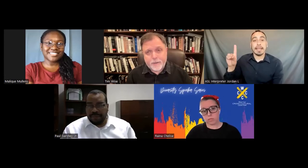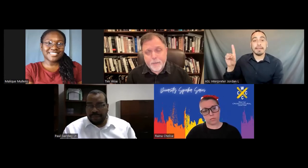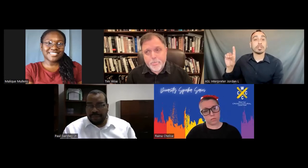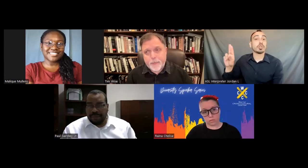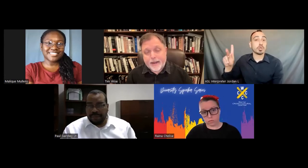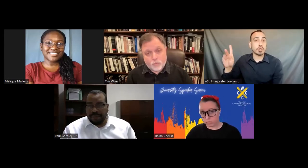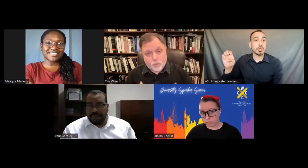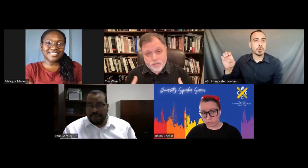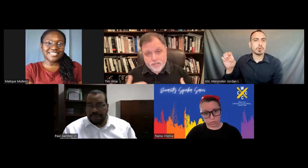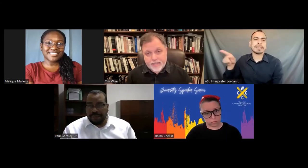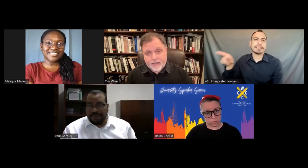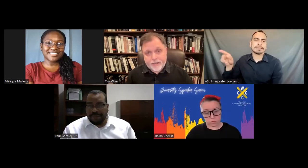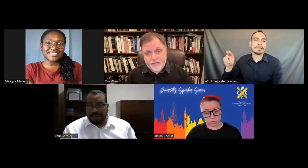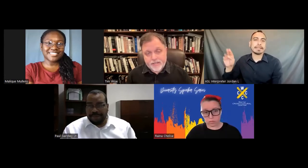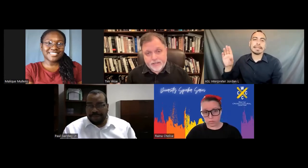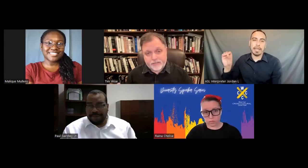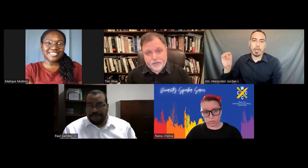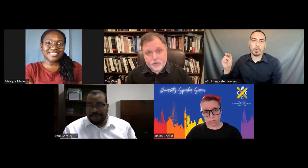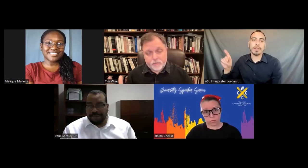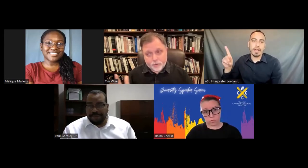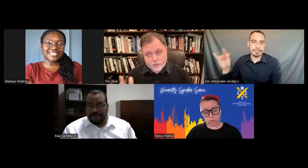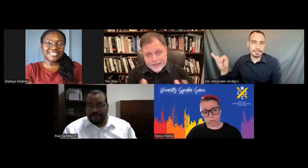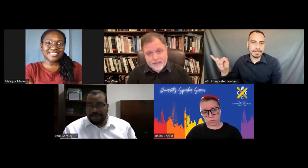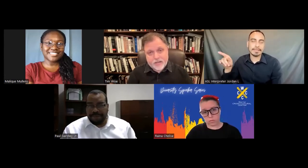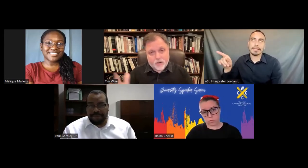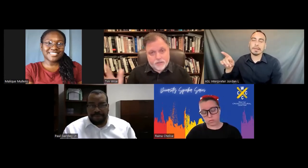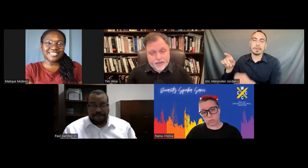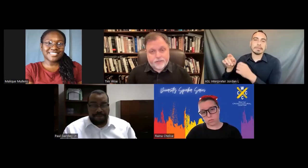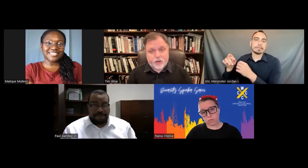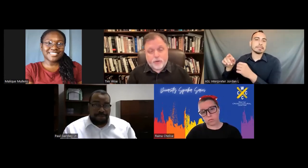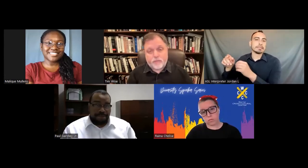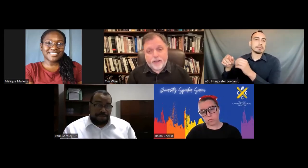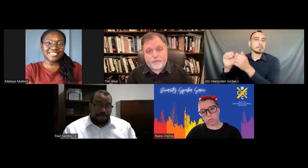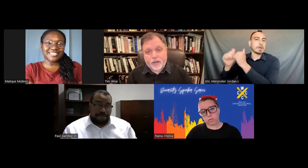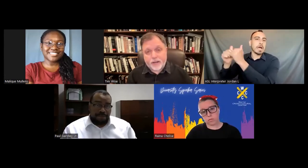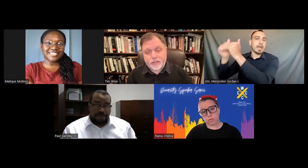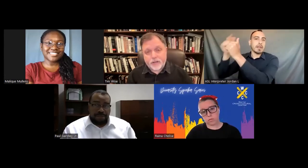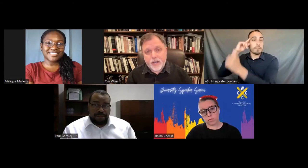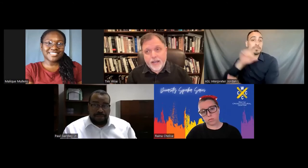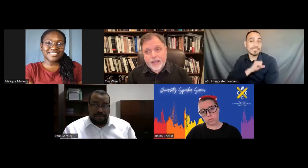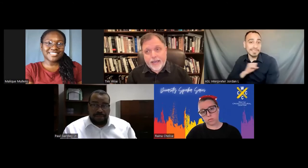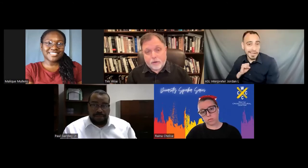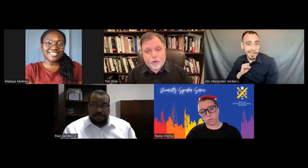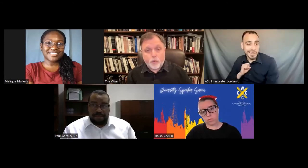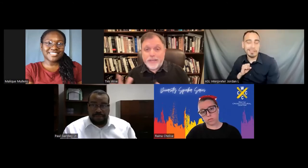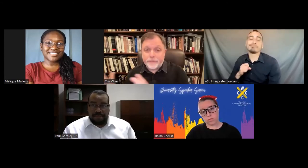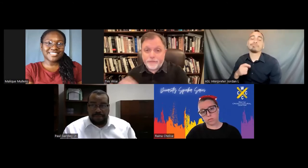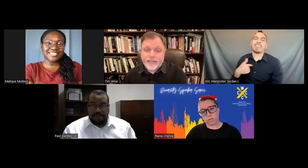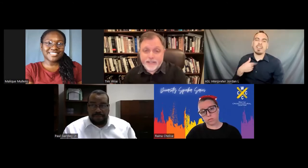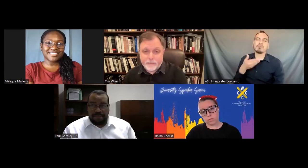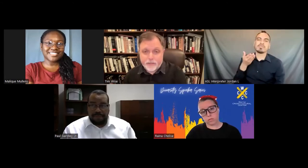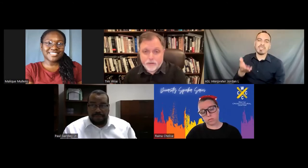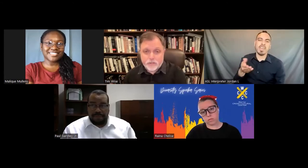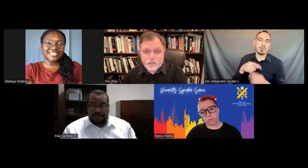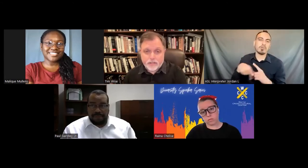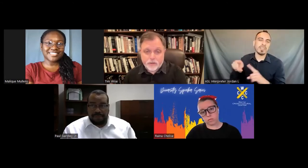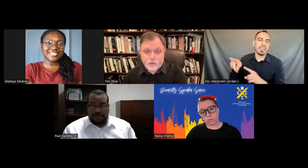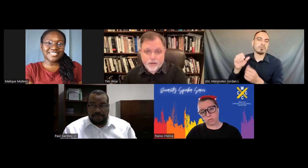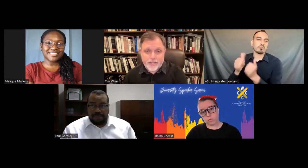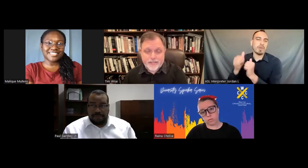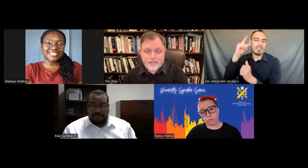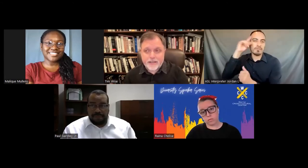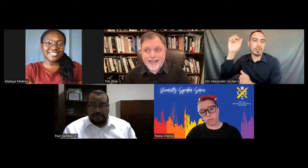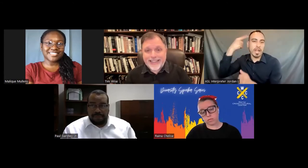Senate. And I worked in the campaigns against Duke both that year and the next year when he ran for governor. And although we defeated him